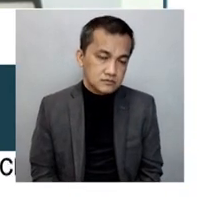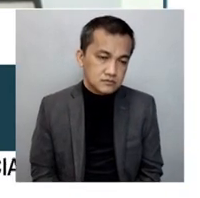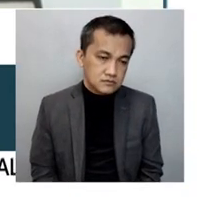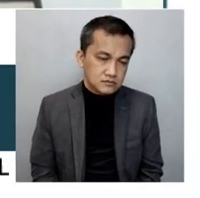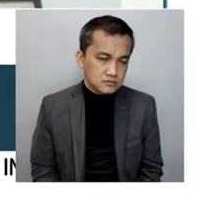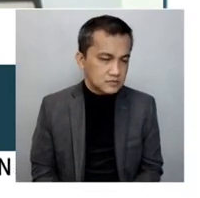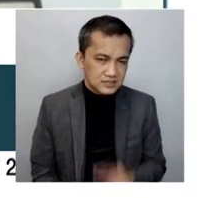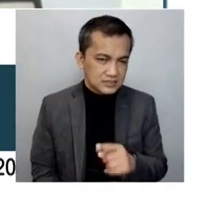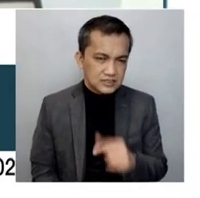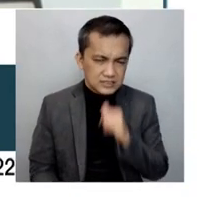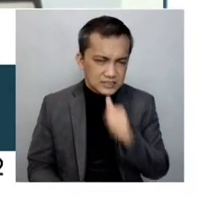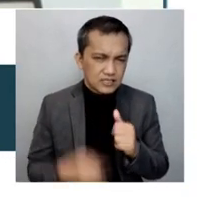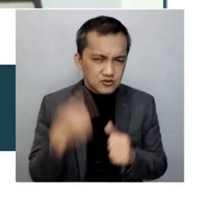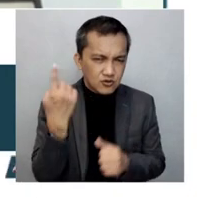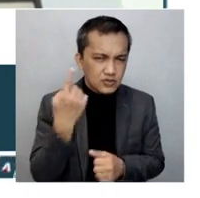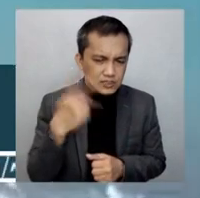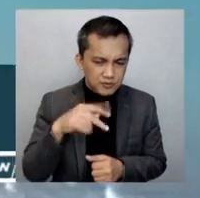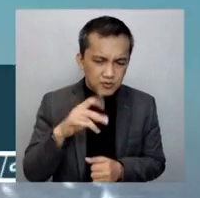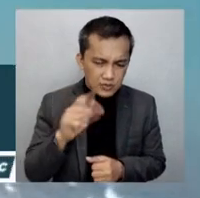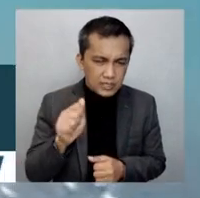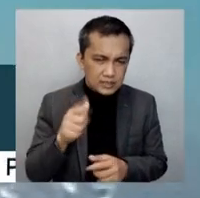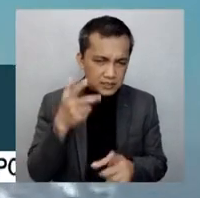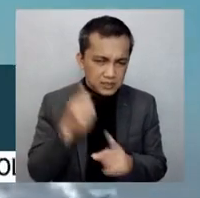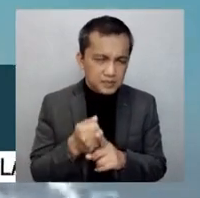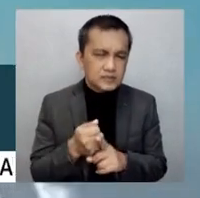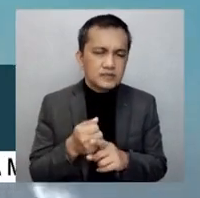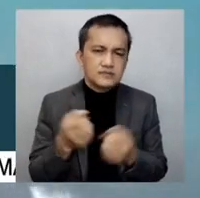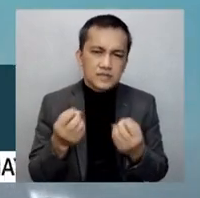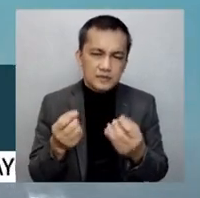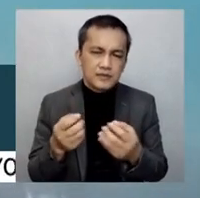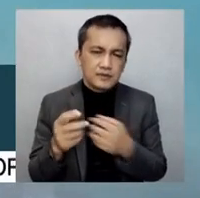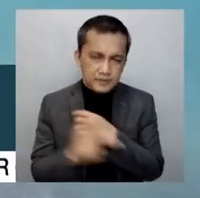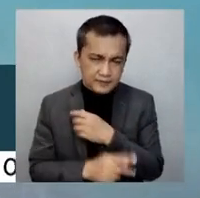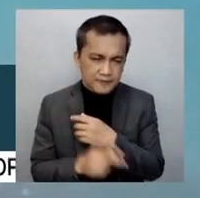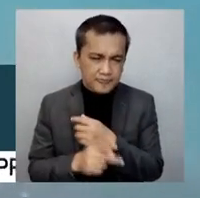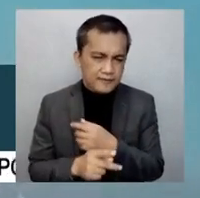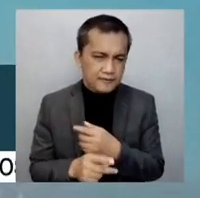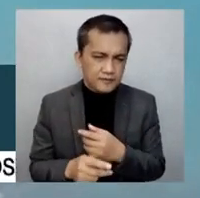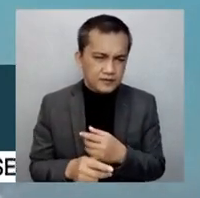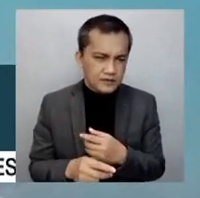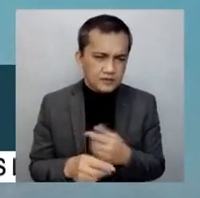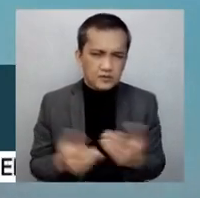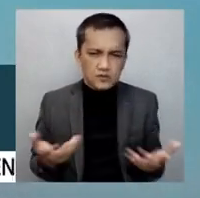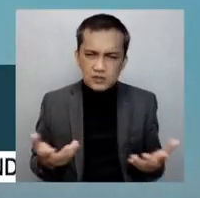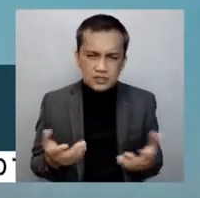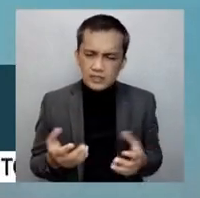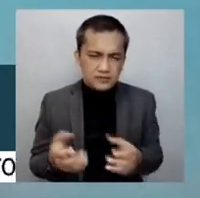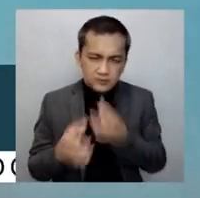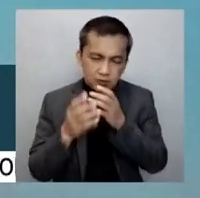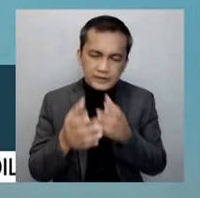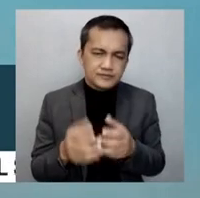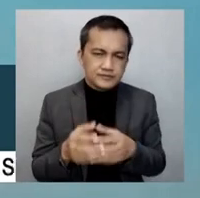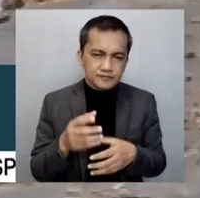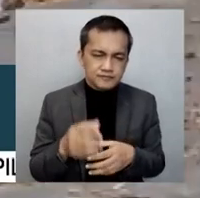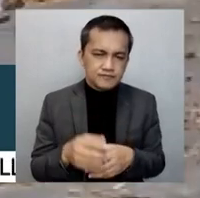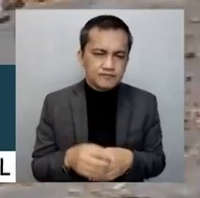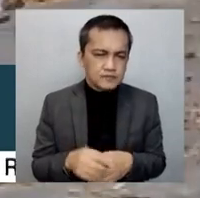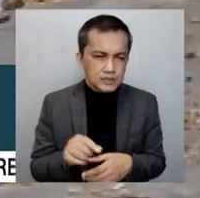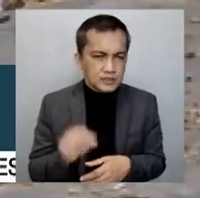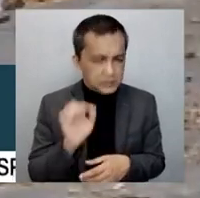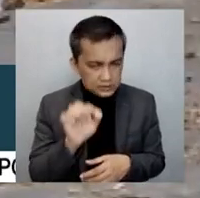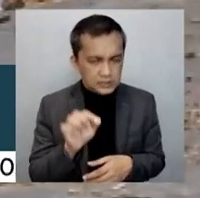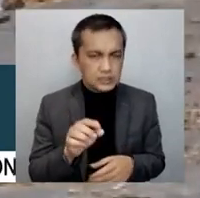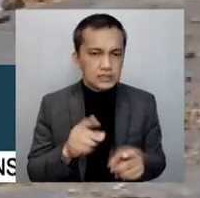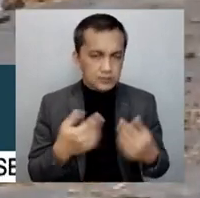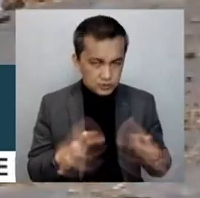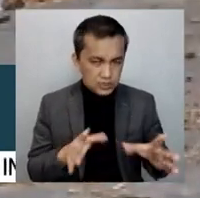not only Pola, I'm repeating, that is affected, it's the entire province. I will have no more comment on that, but I did what I did